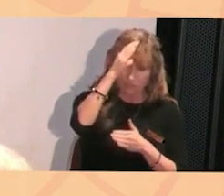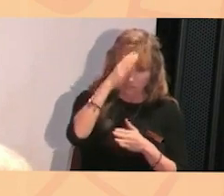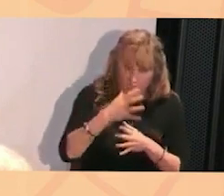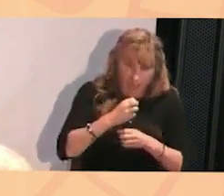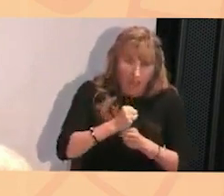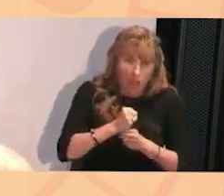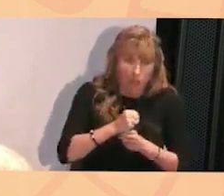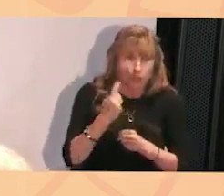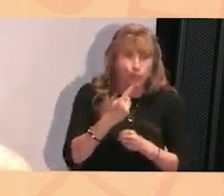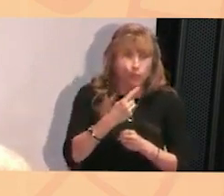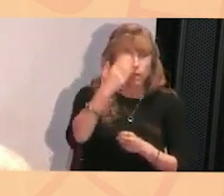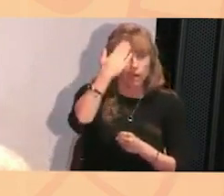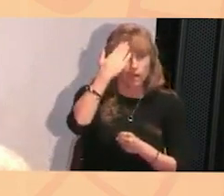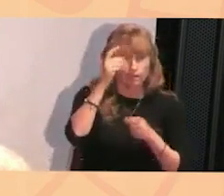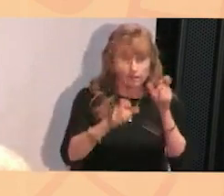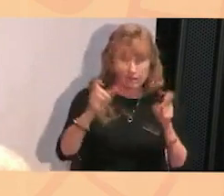our elders.